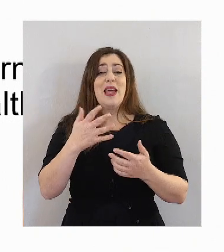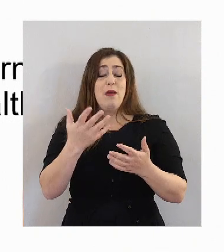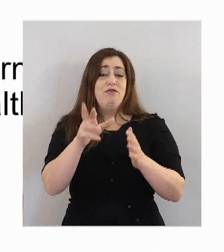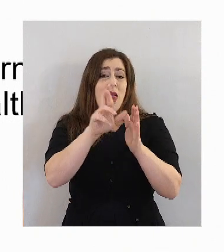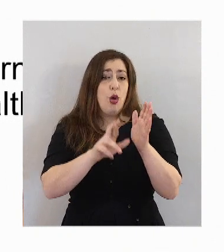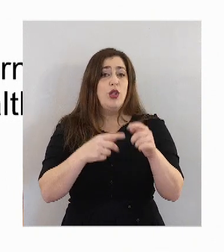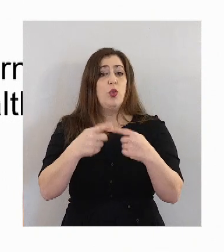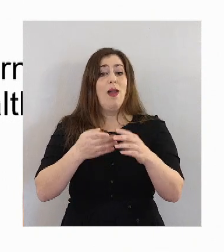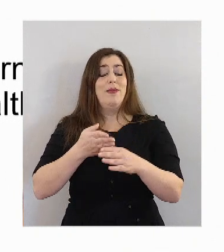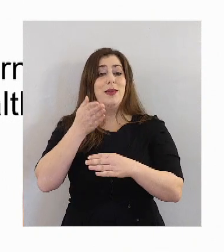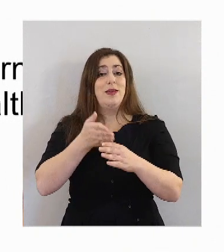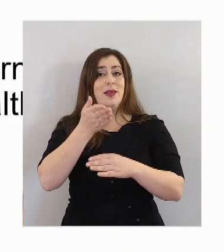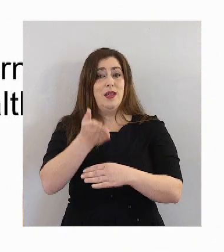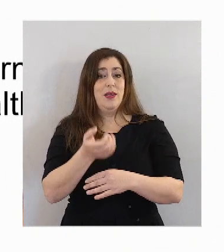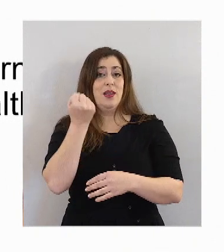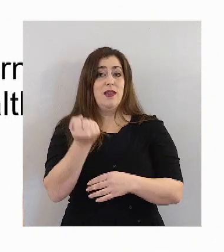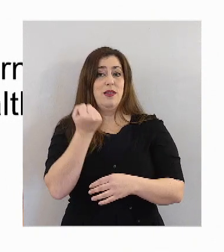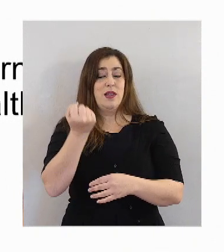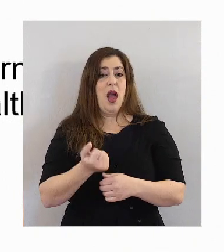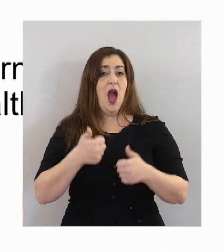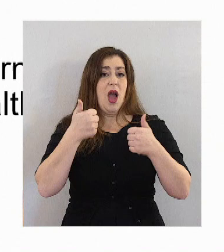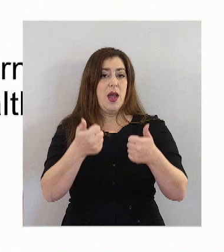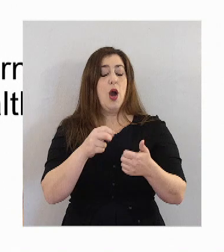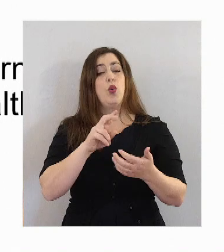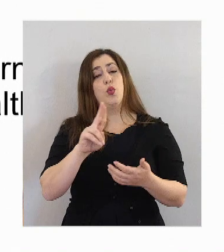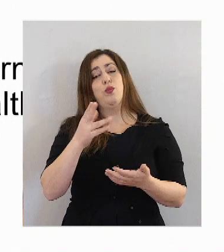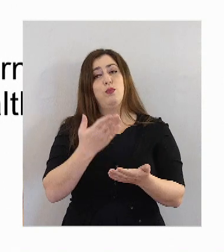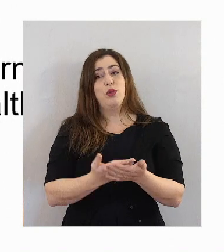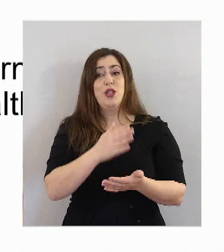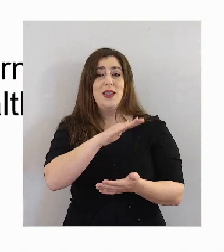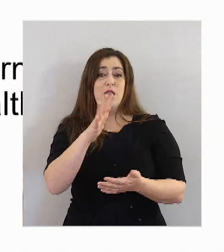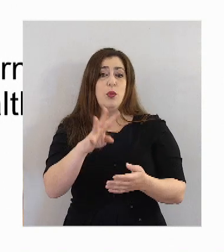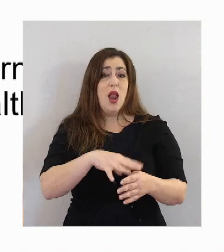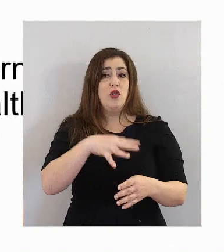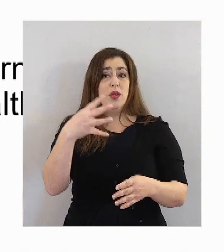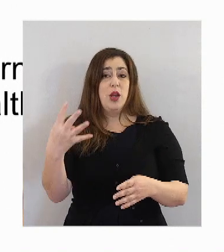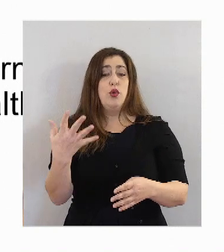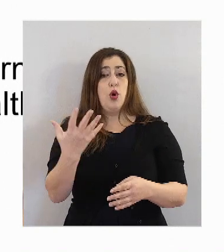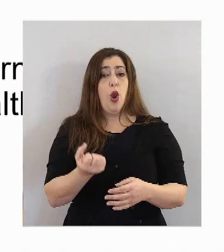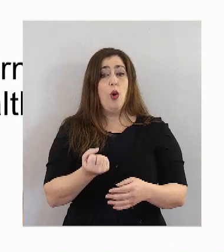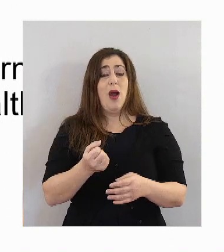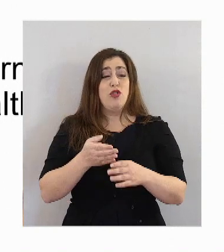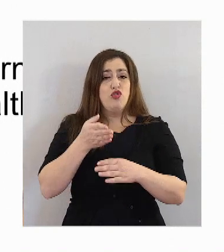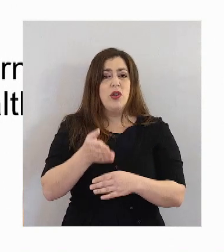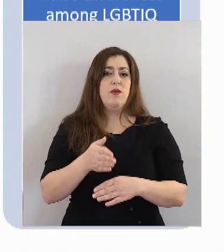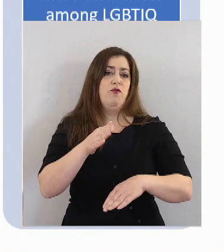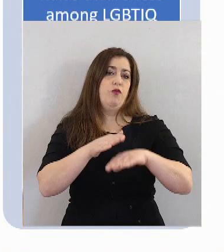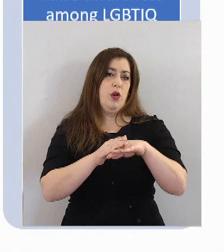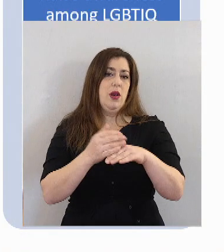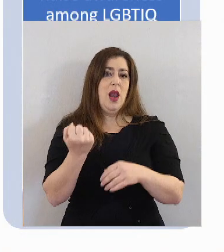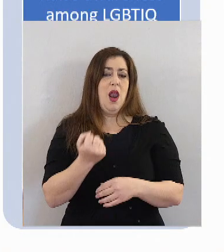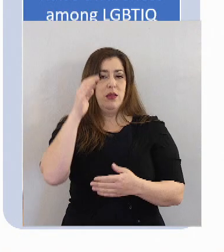improve LGBTIQ persons' general well-being and access to healthcare services.